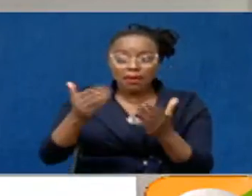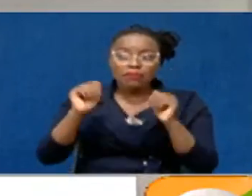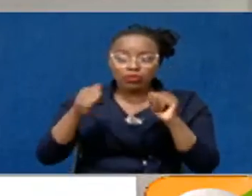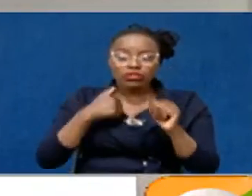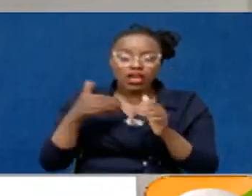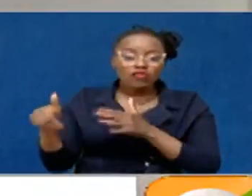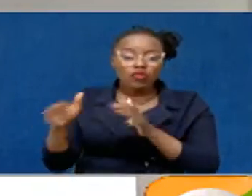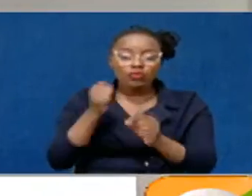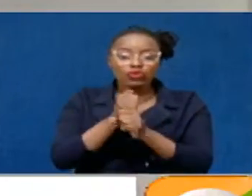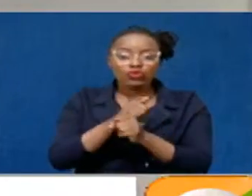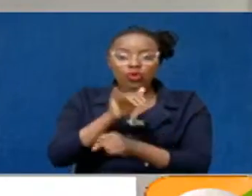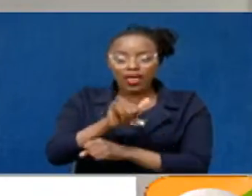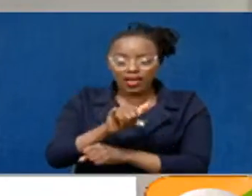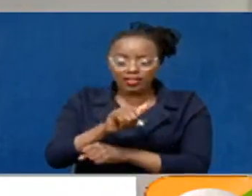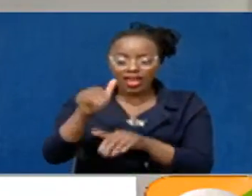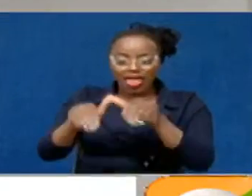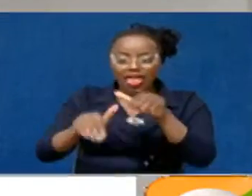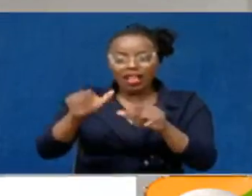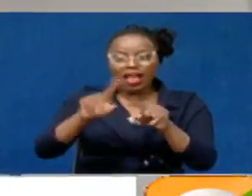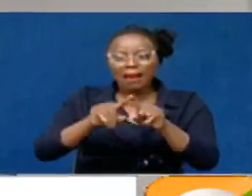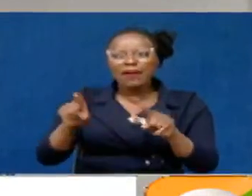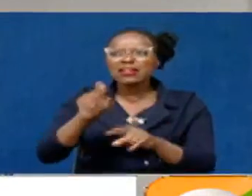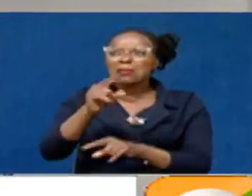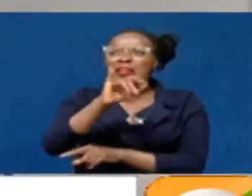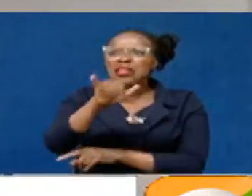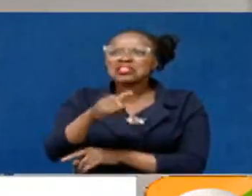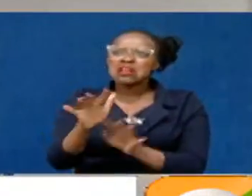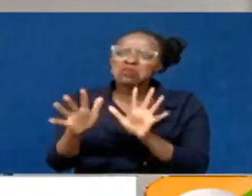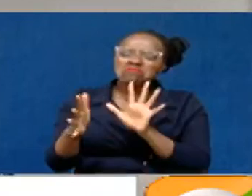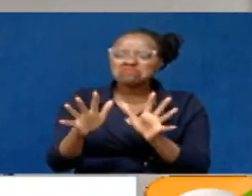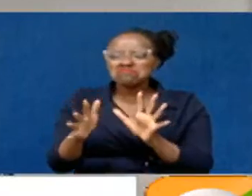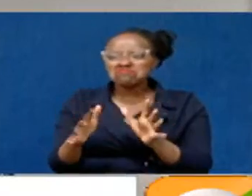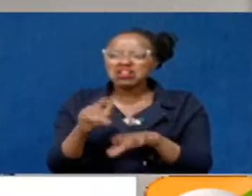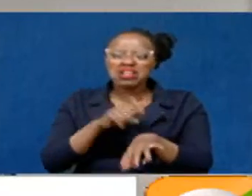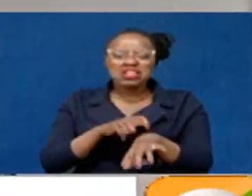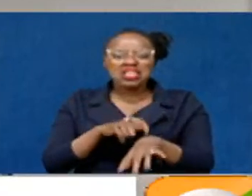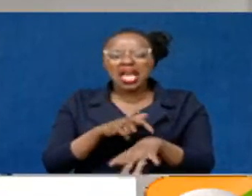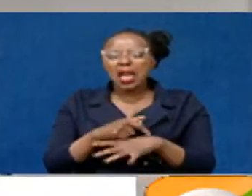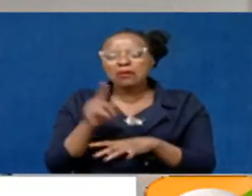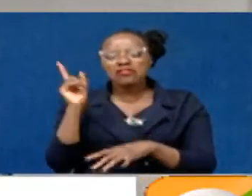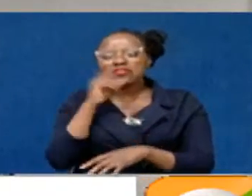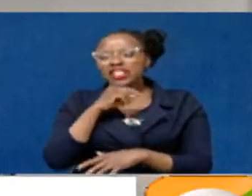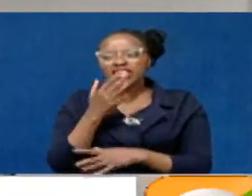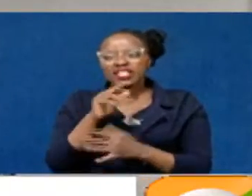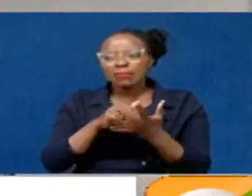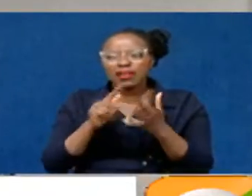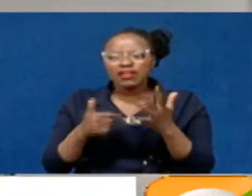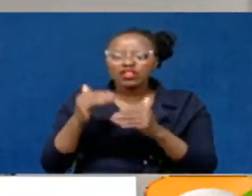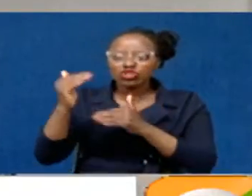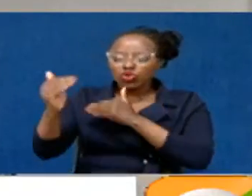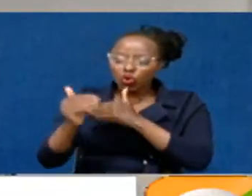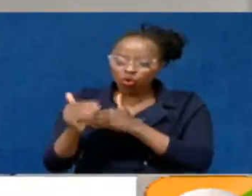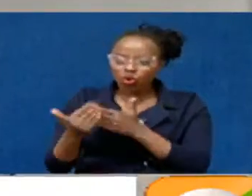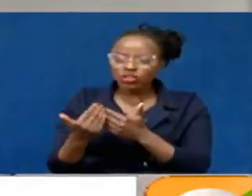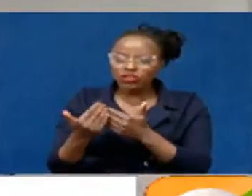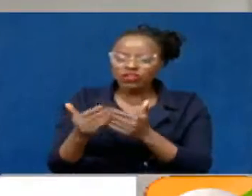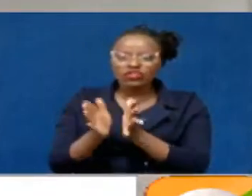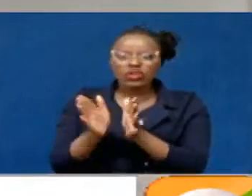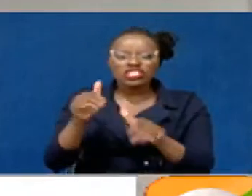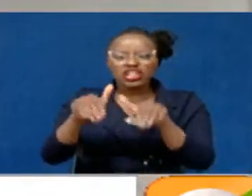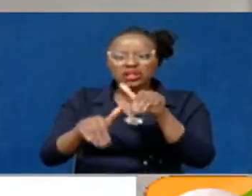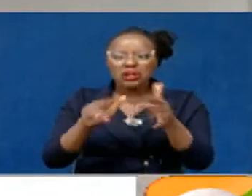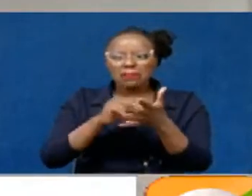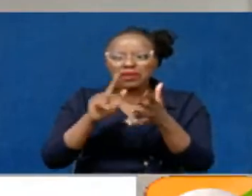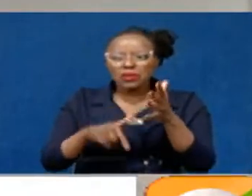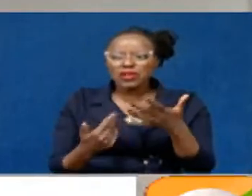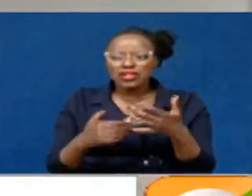be an opportunity to do that by election. But by January or thereabout, time will have gone. In any case, it will be too close to a general election,